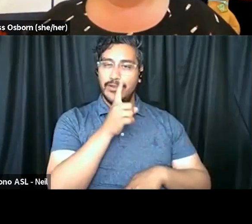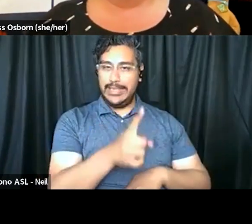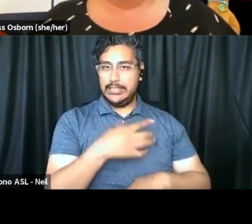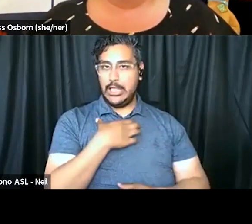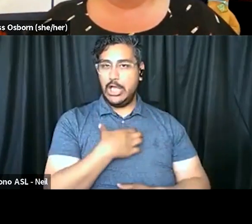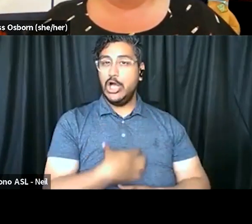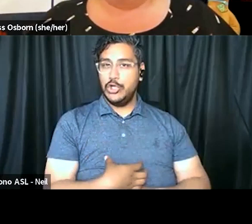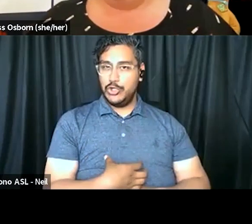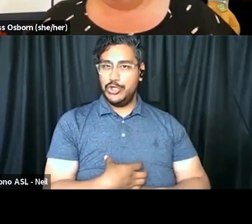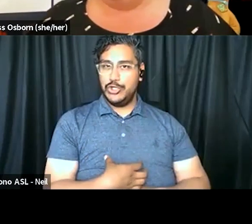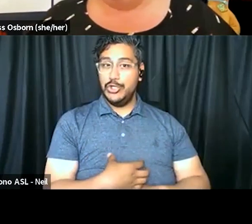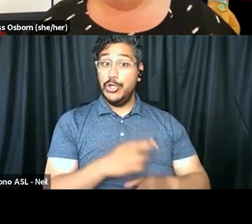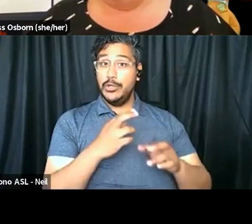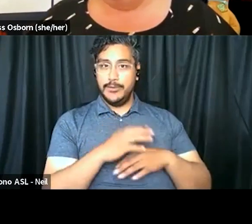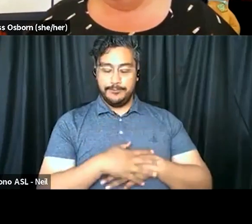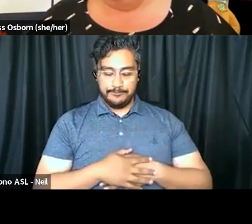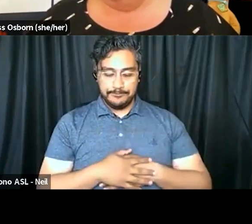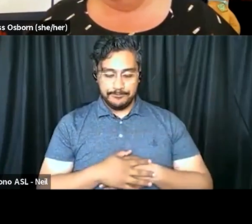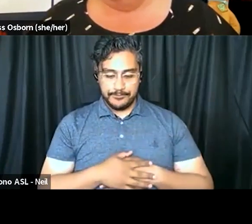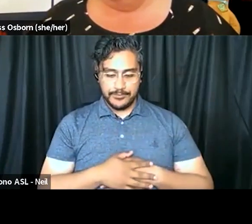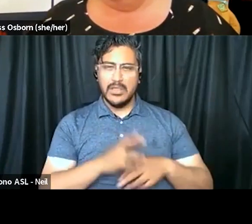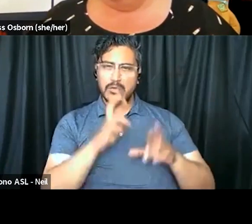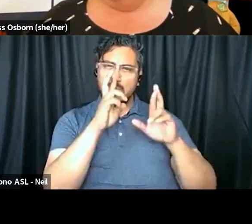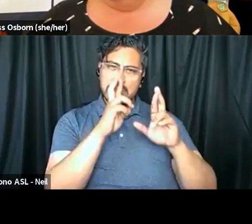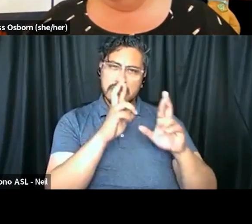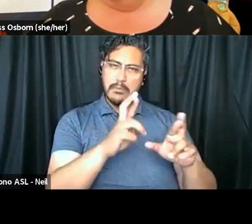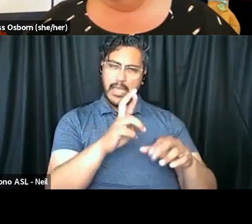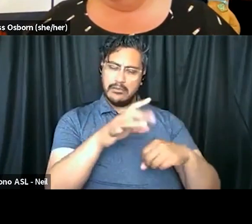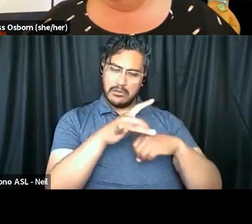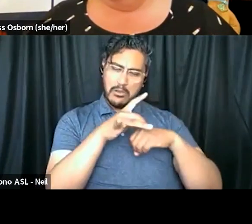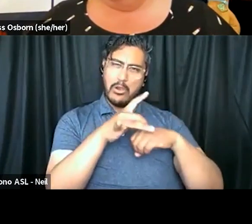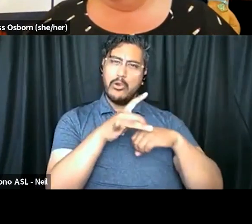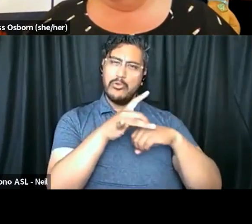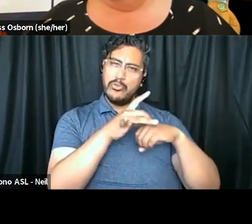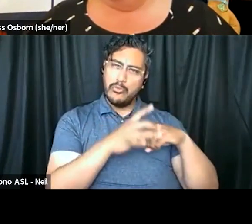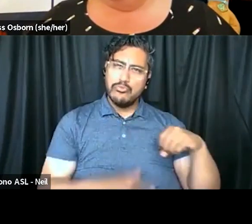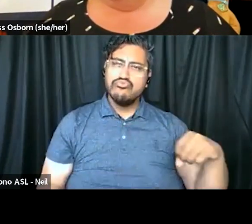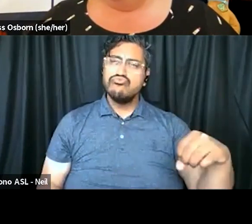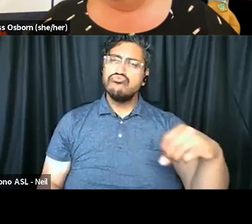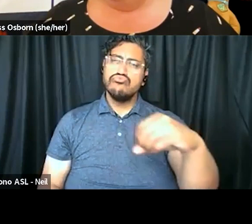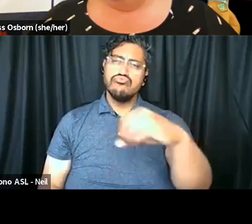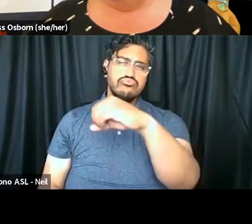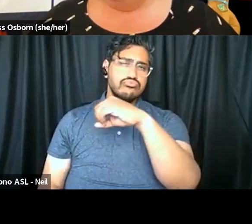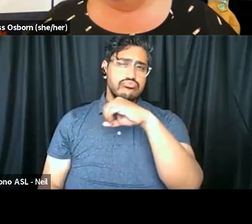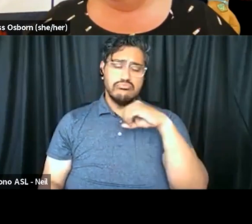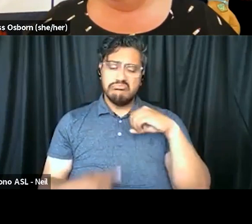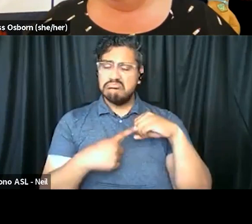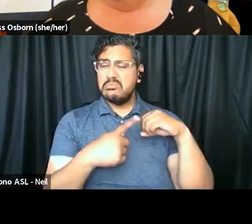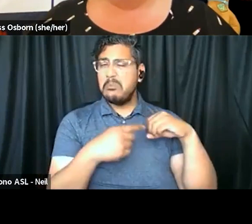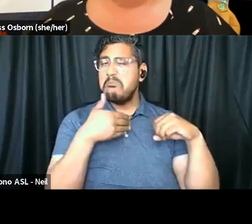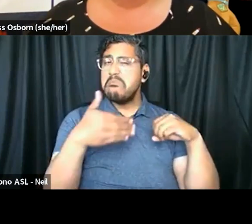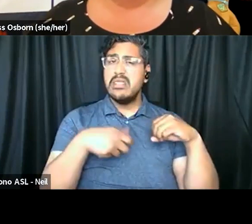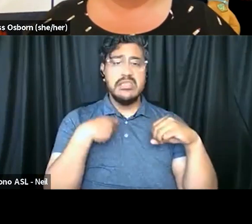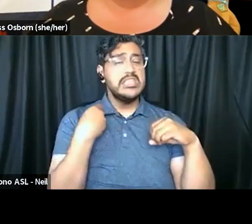Respect your Mother Earth, rolling through the solar system. Millions of years I've been given birth, and I'm in